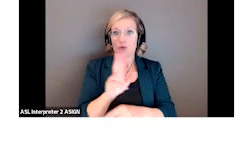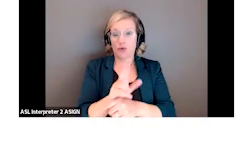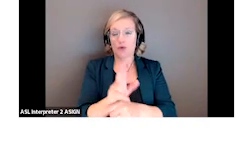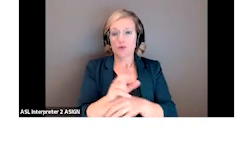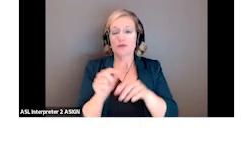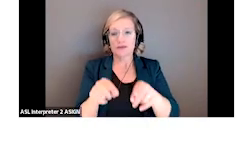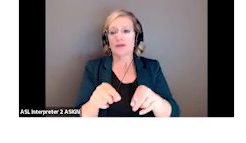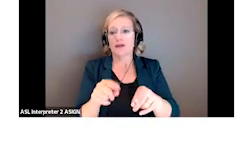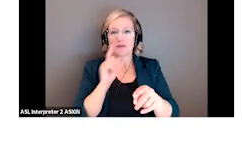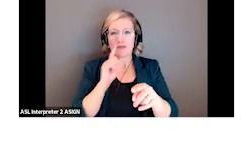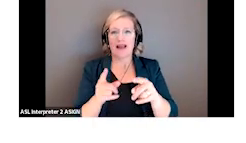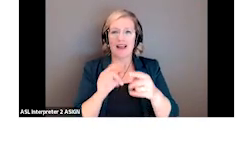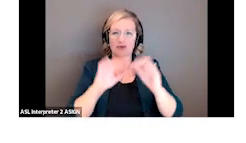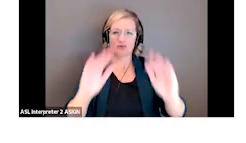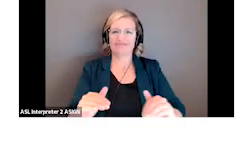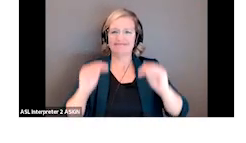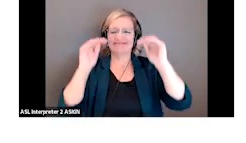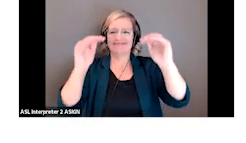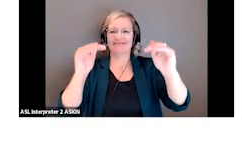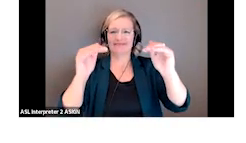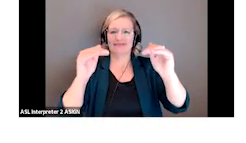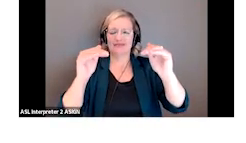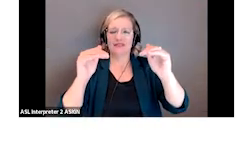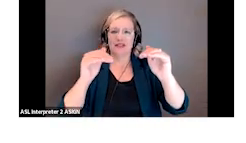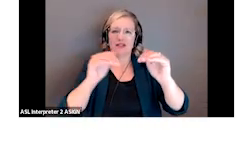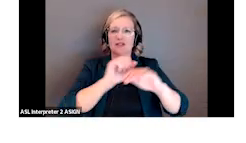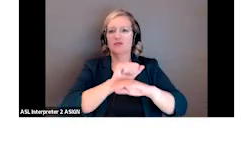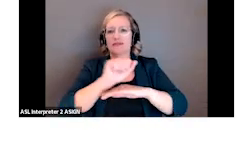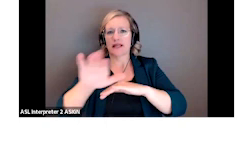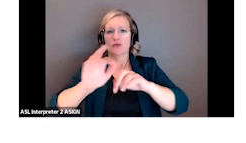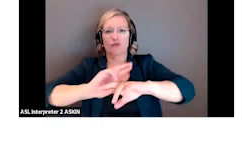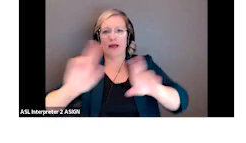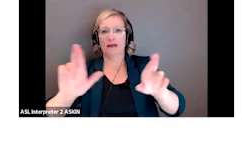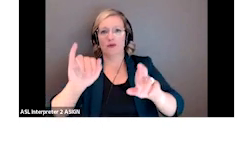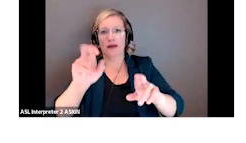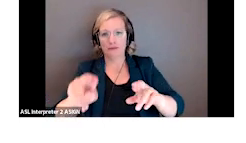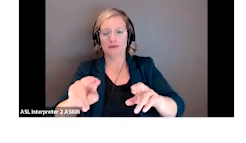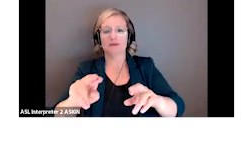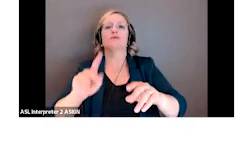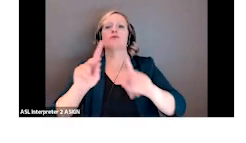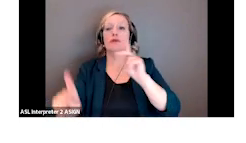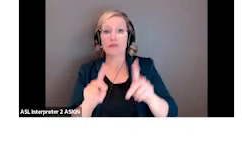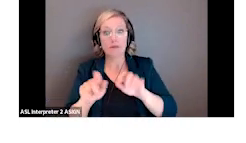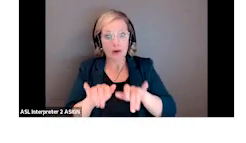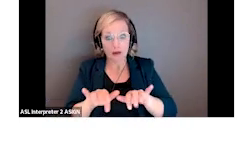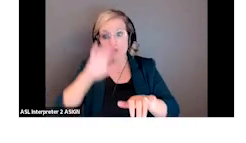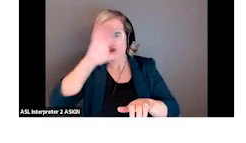of upgraded to Amazon to be seen. Okay, and certainly take a look at that.